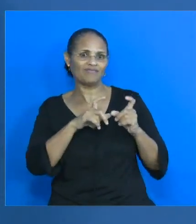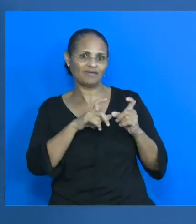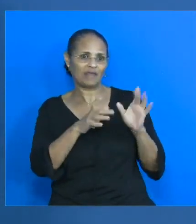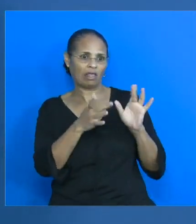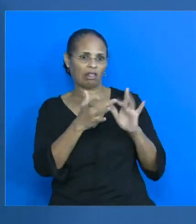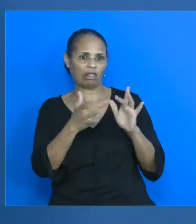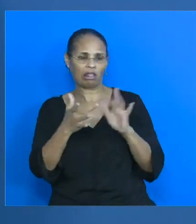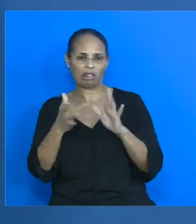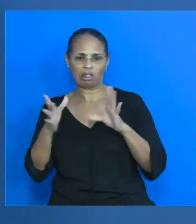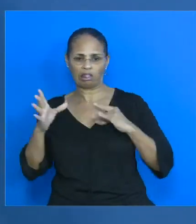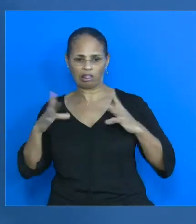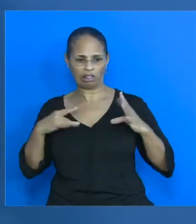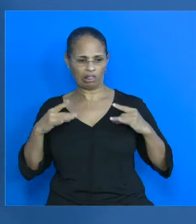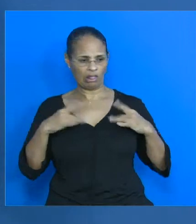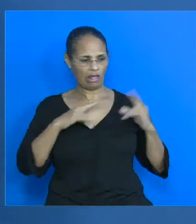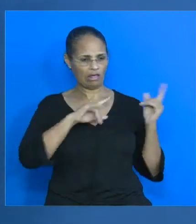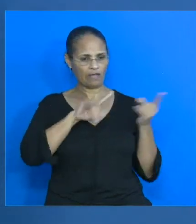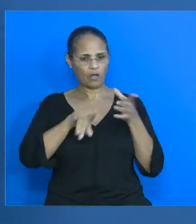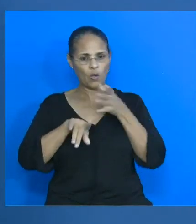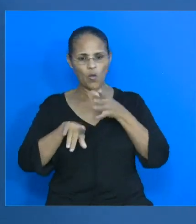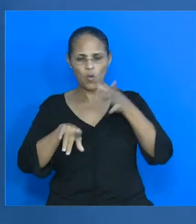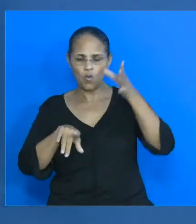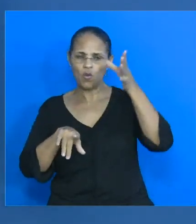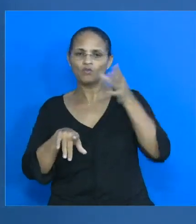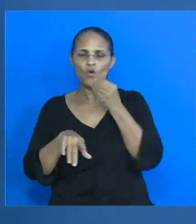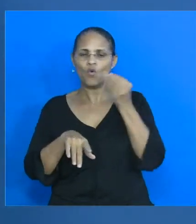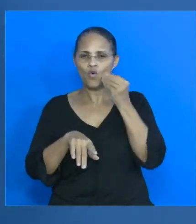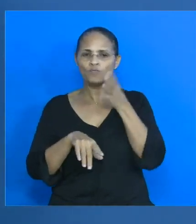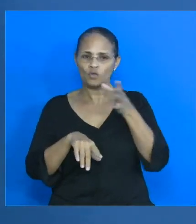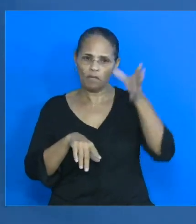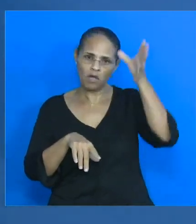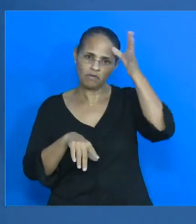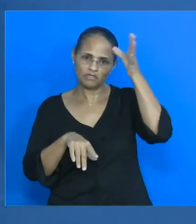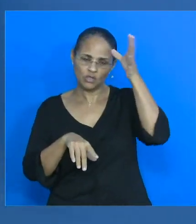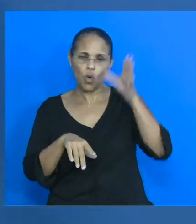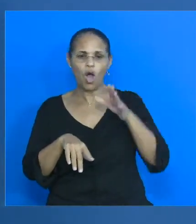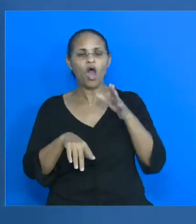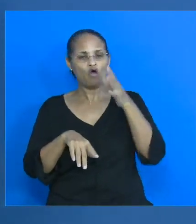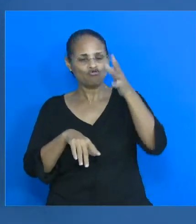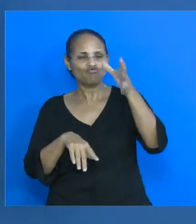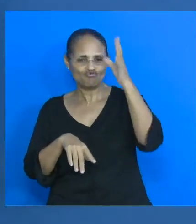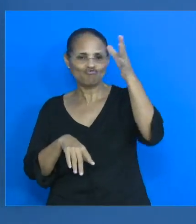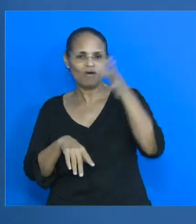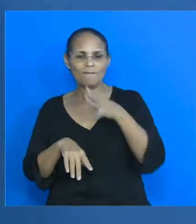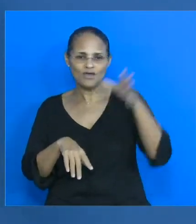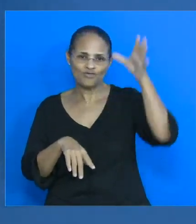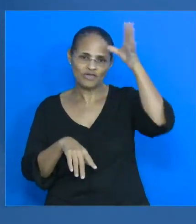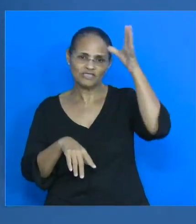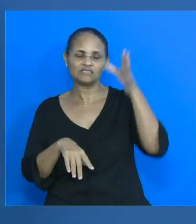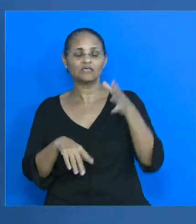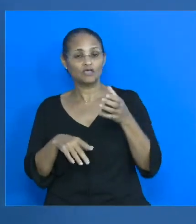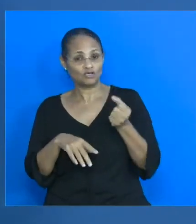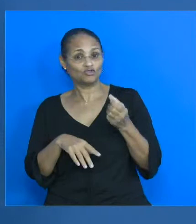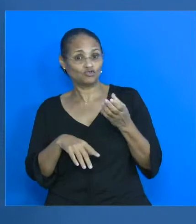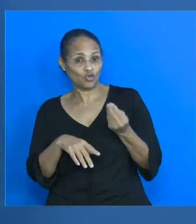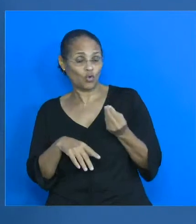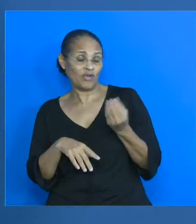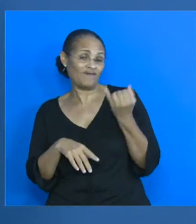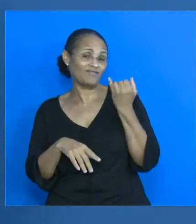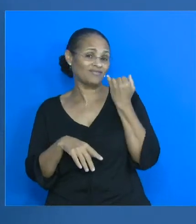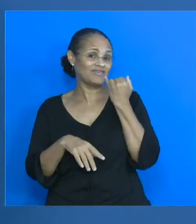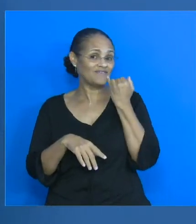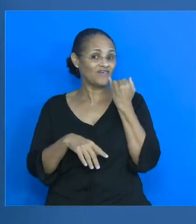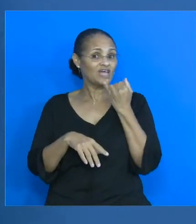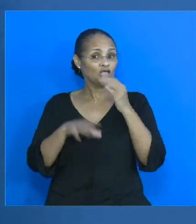then they take it home to parents or elderly grandparents who also live in the same household. So any children that are watching, that probably are not, but I would